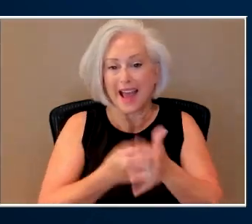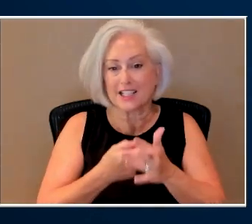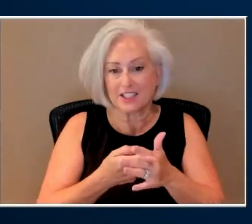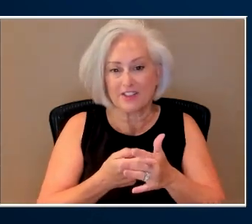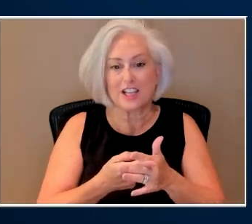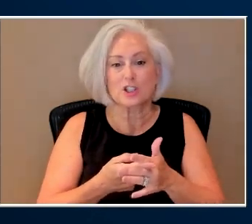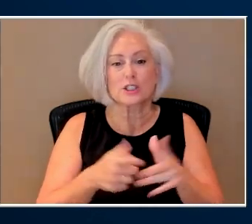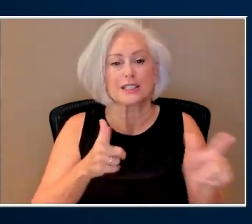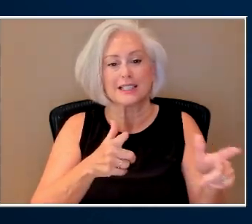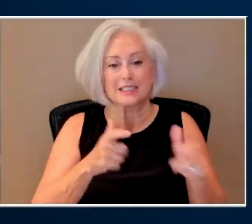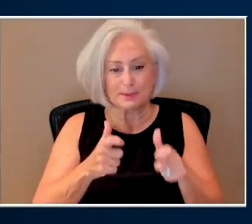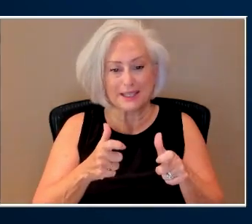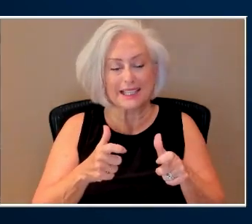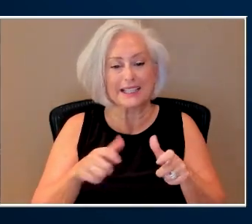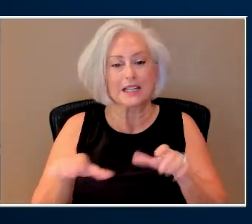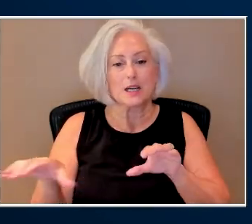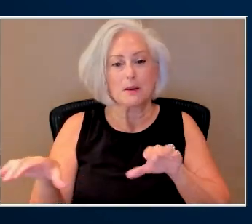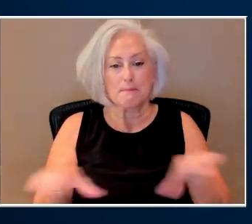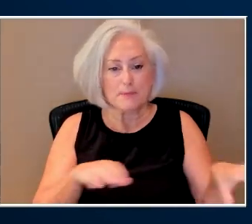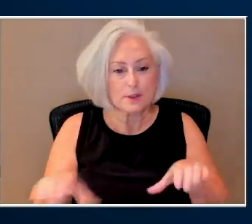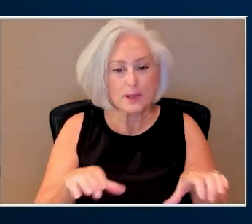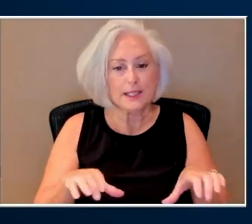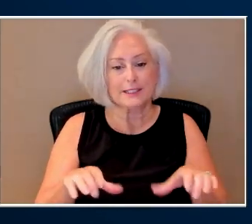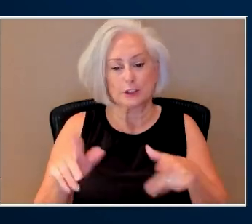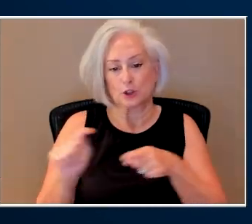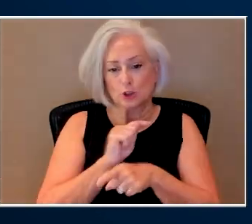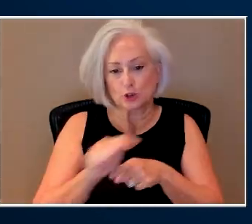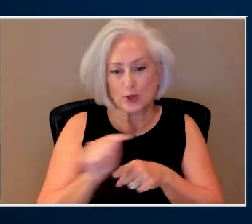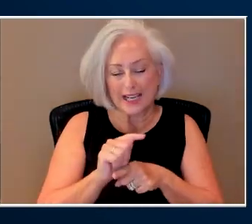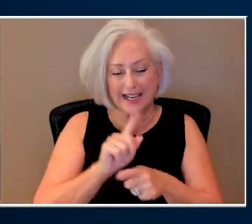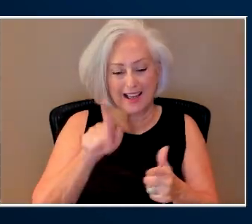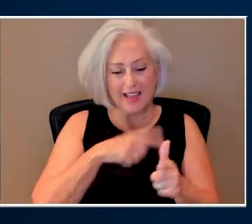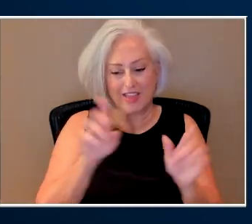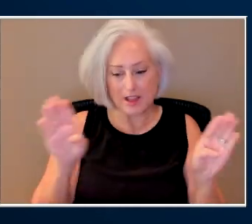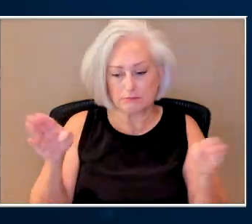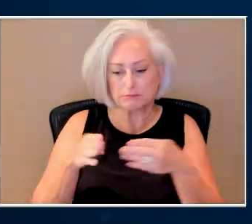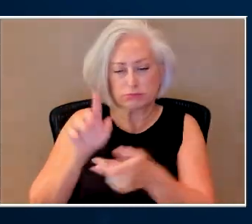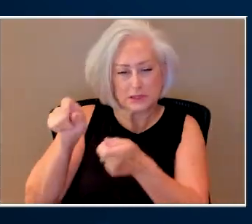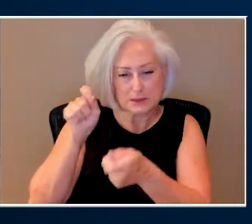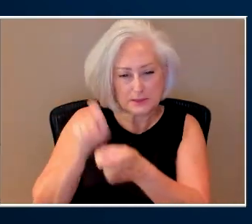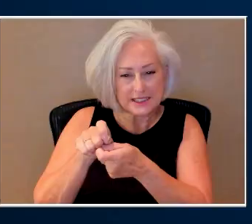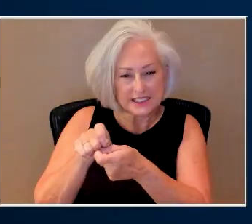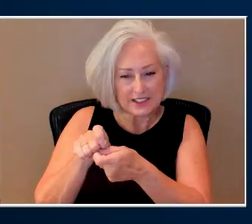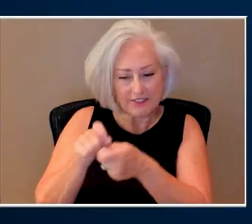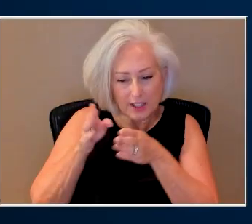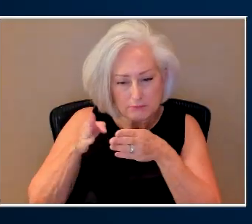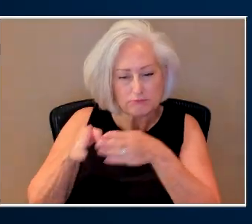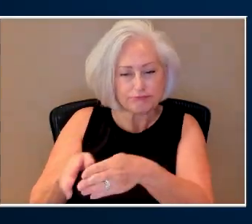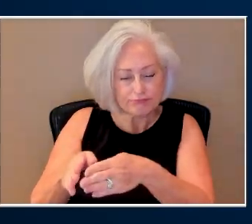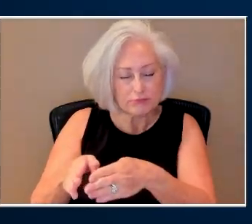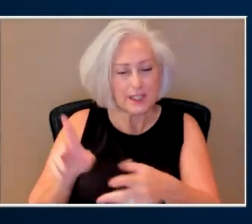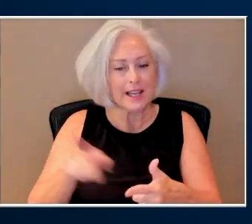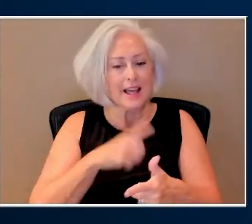into position-specific work, and then from there we'll go into the weight room and target